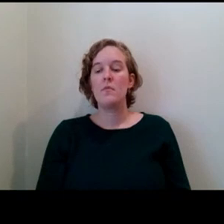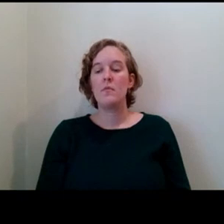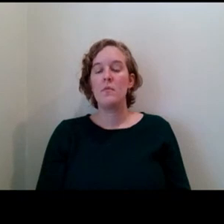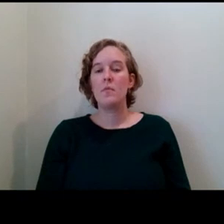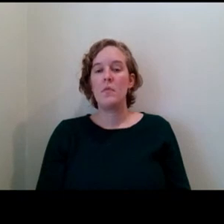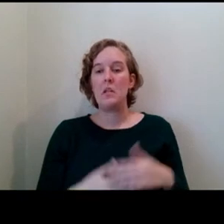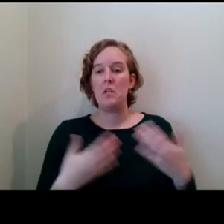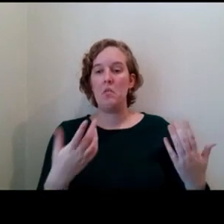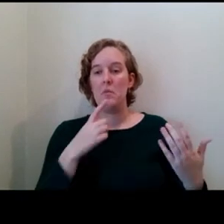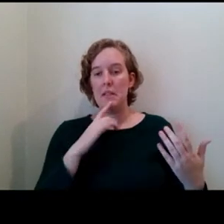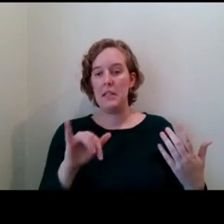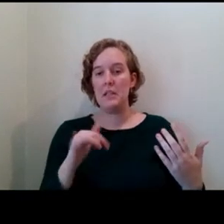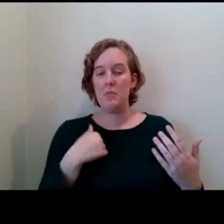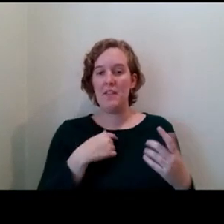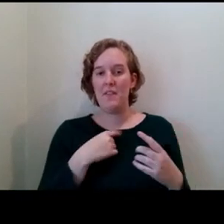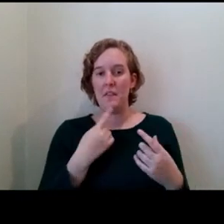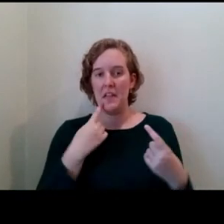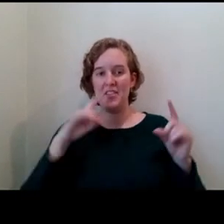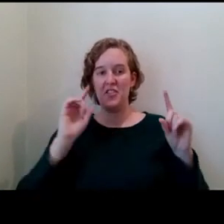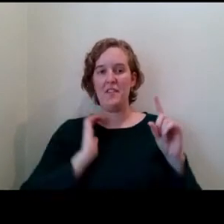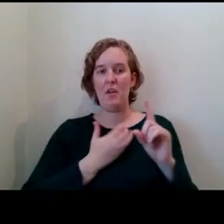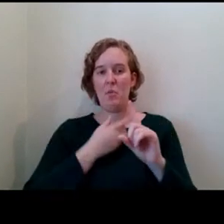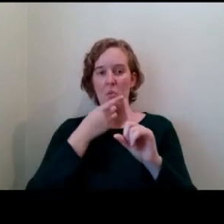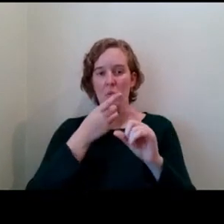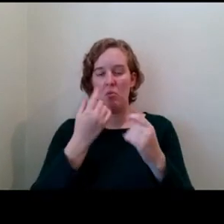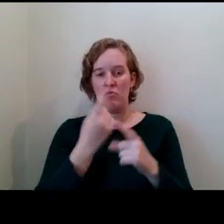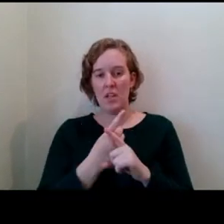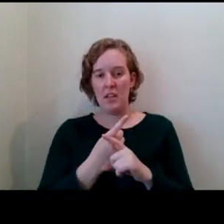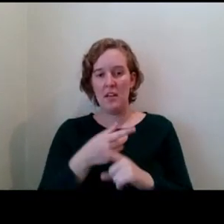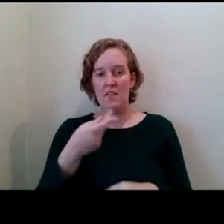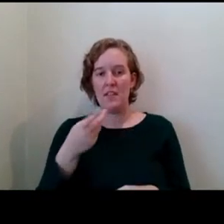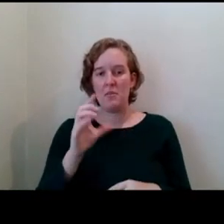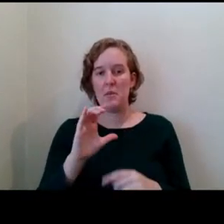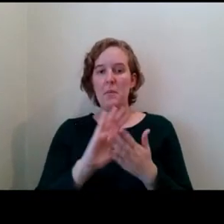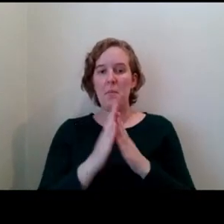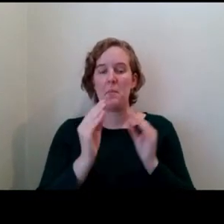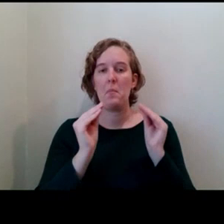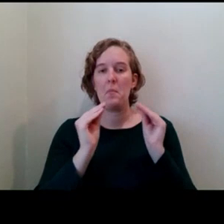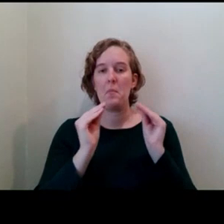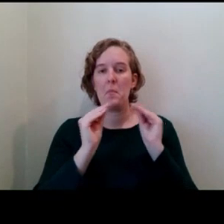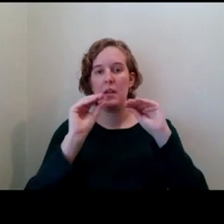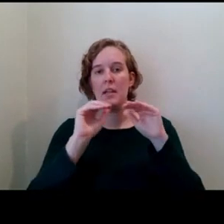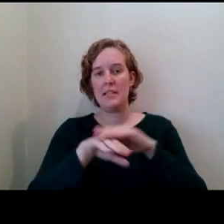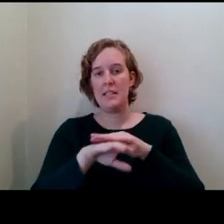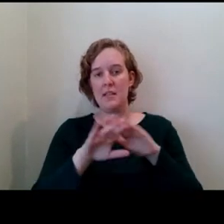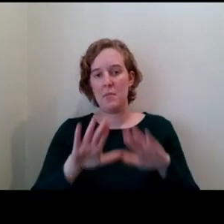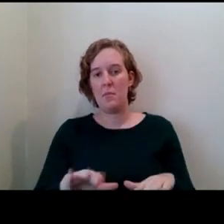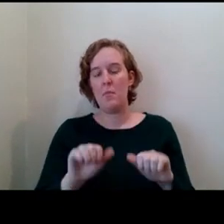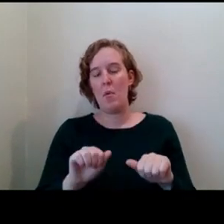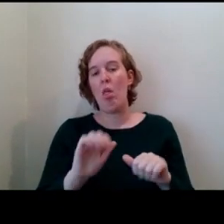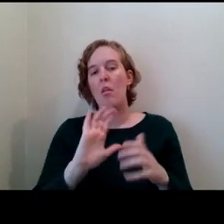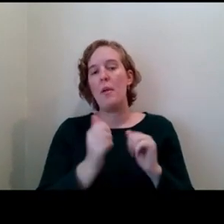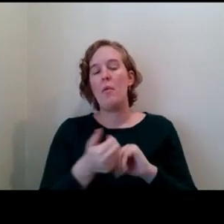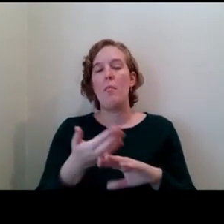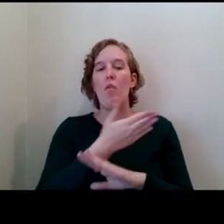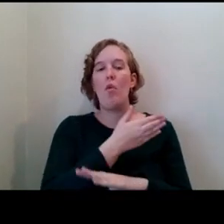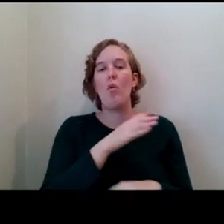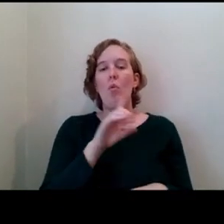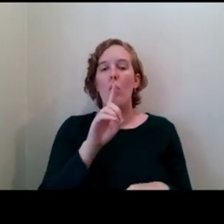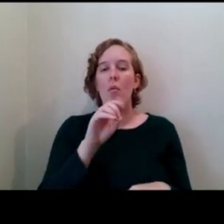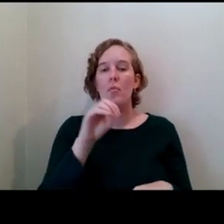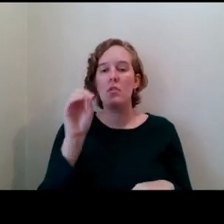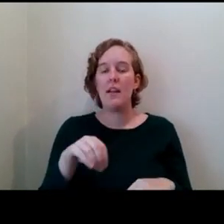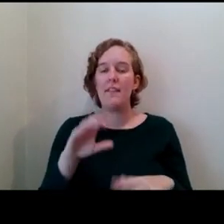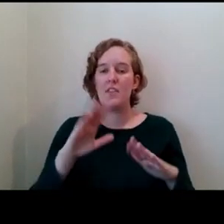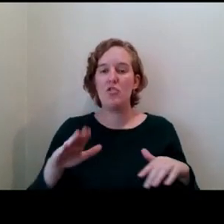So in a sense, we've achieved our goal, right? Physical computing is much more accessible than it was before. 1% of the children on the planet